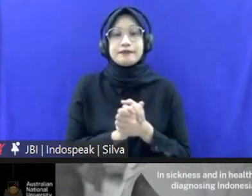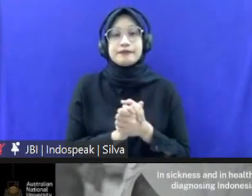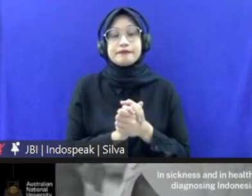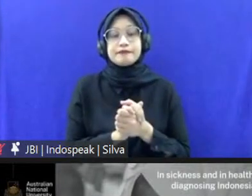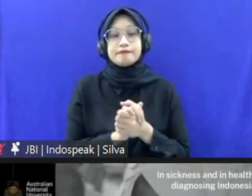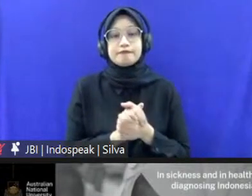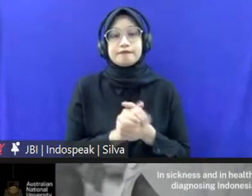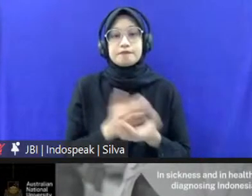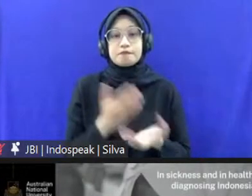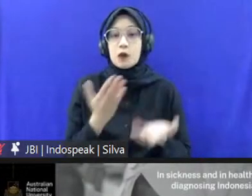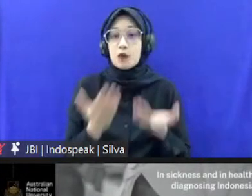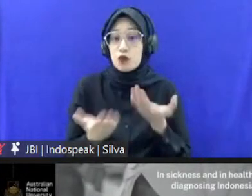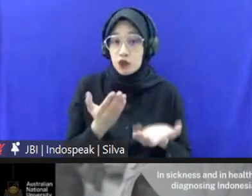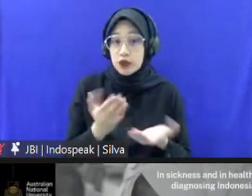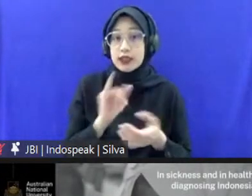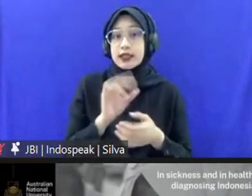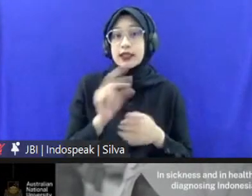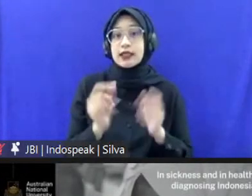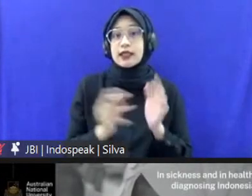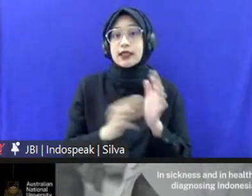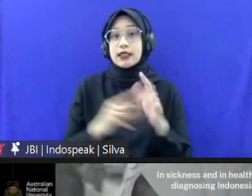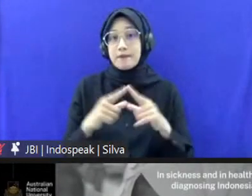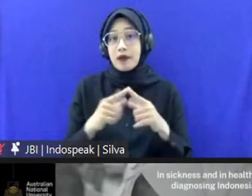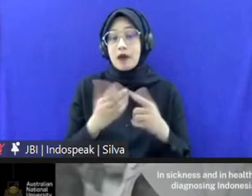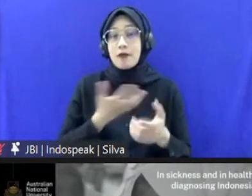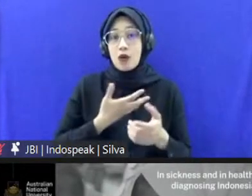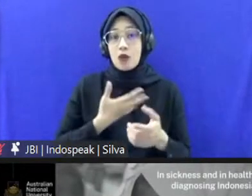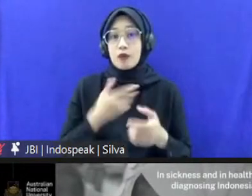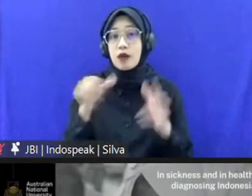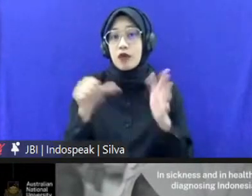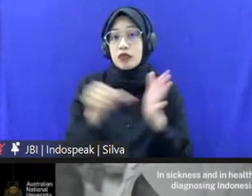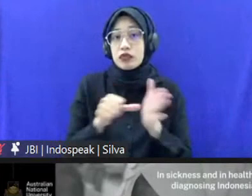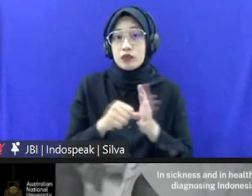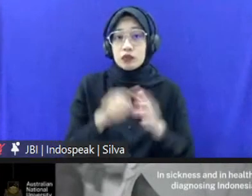like to step in, please.